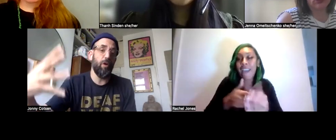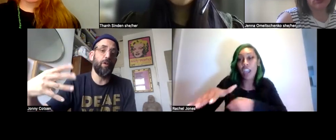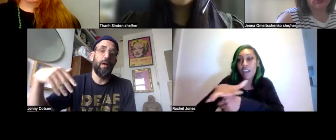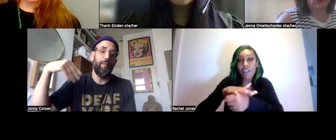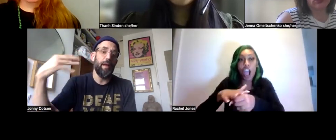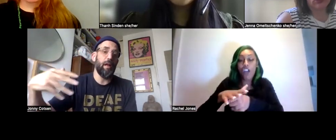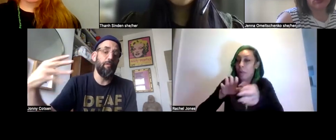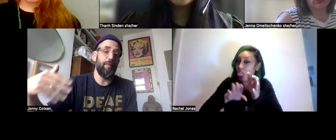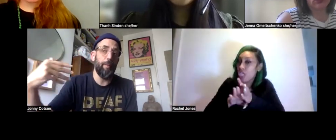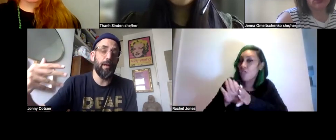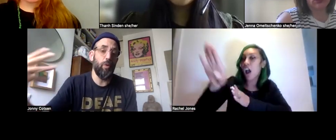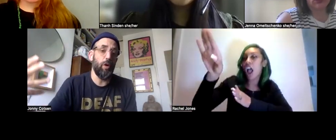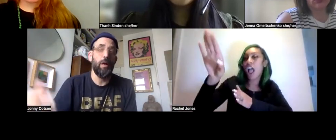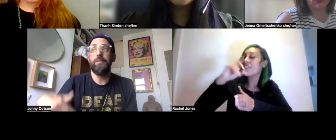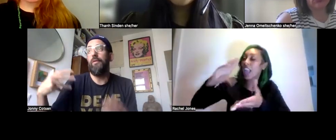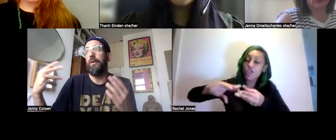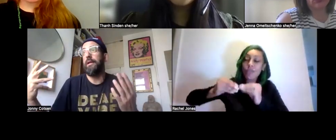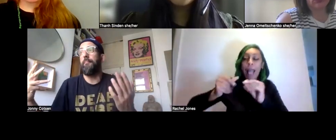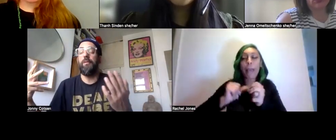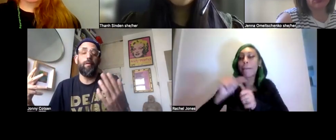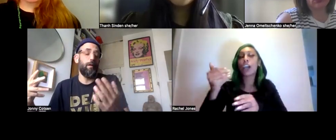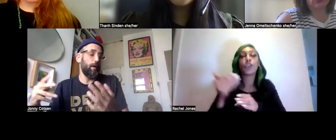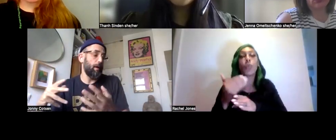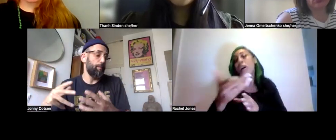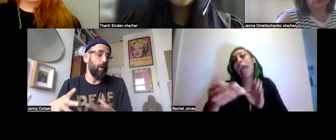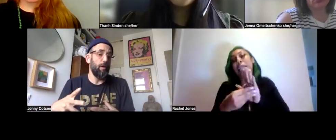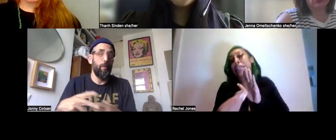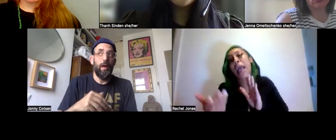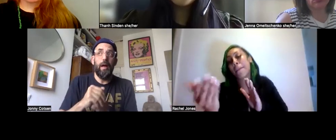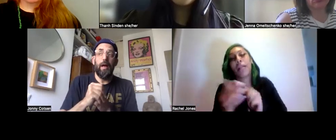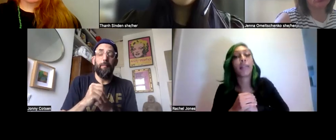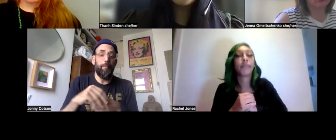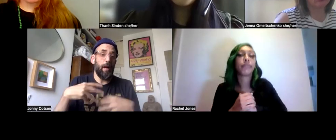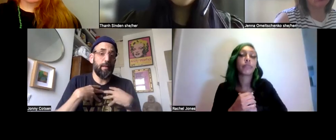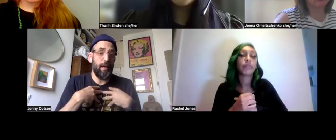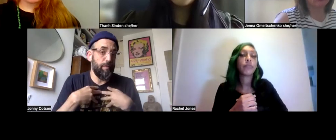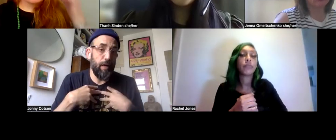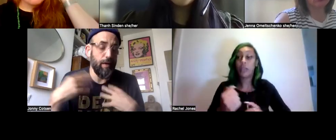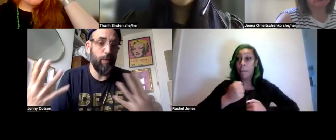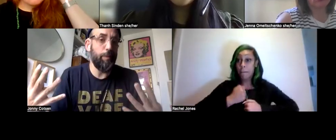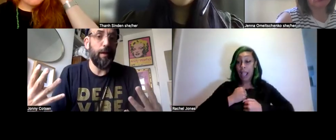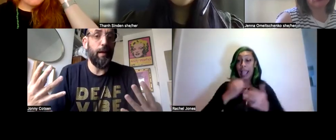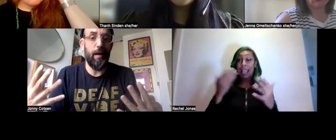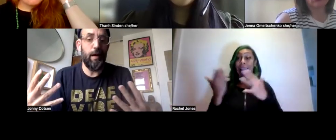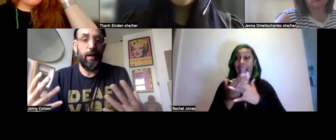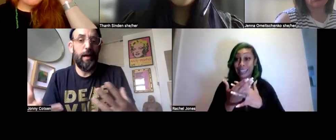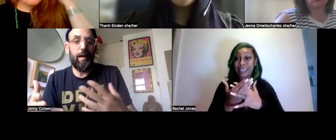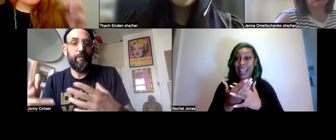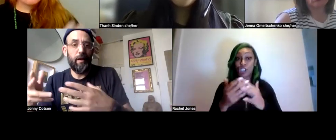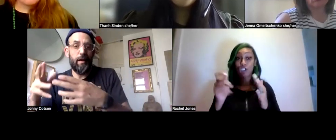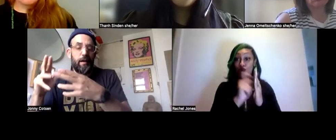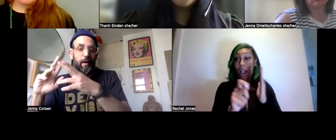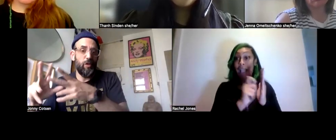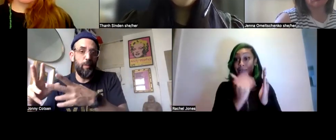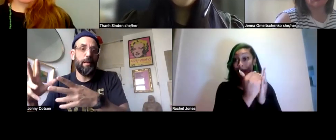could flourish and they could create the best work. So for example, my asset rider would be